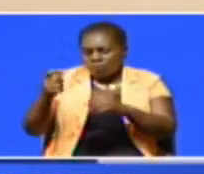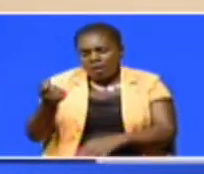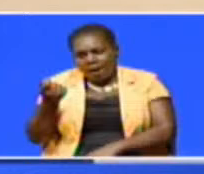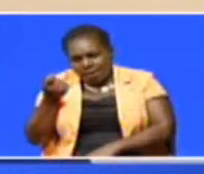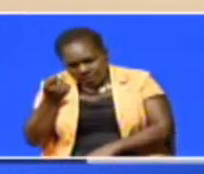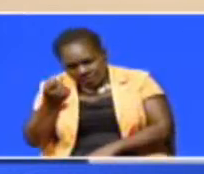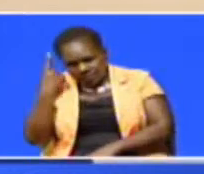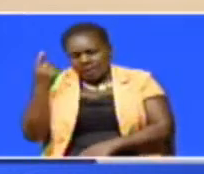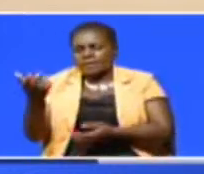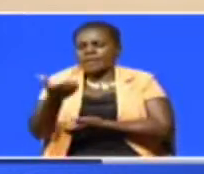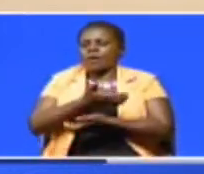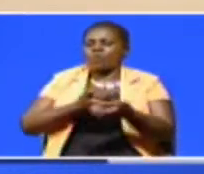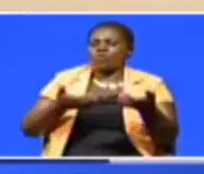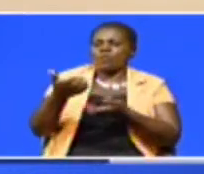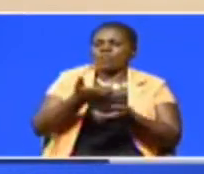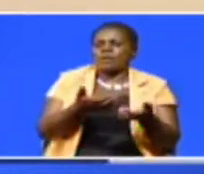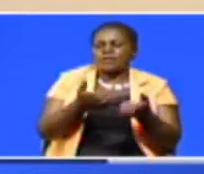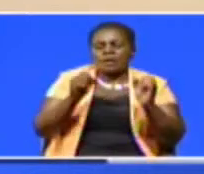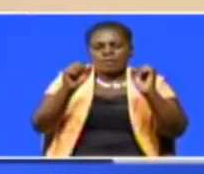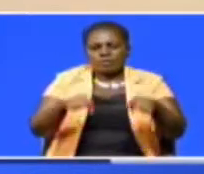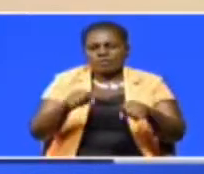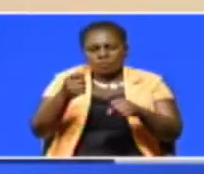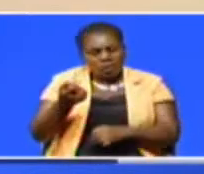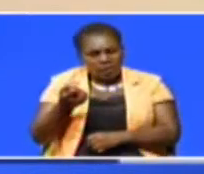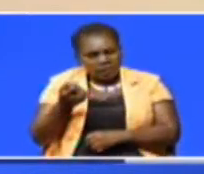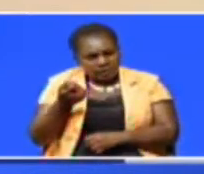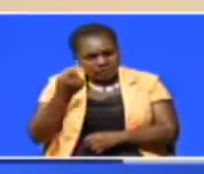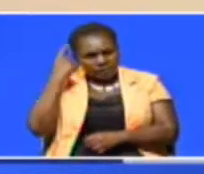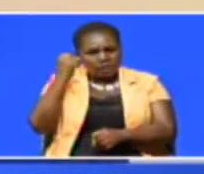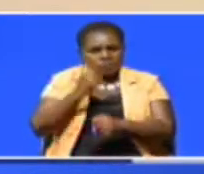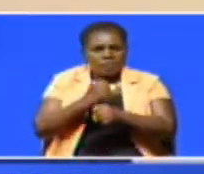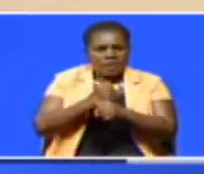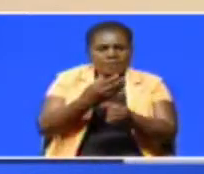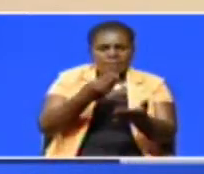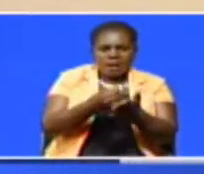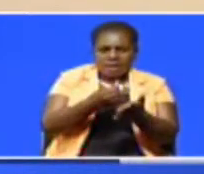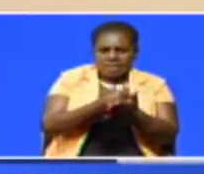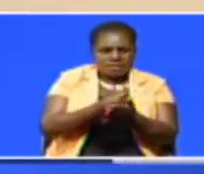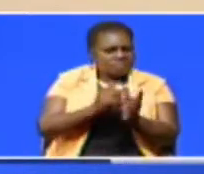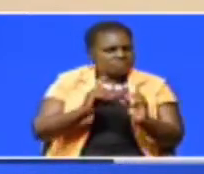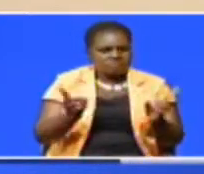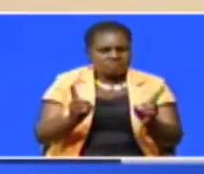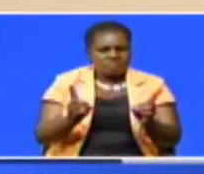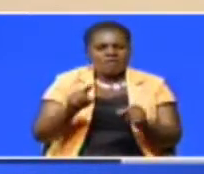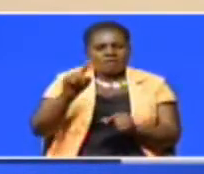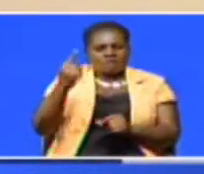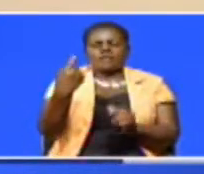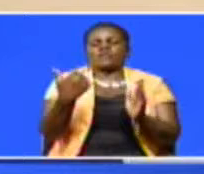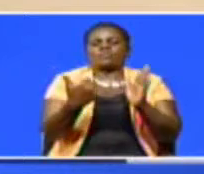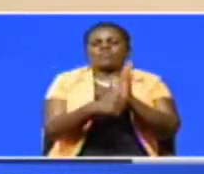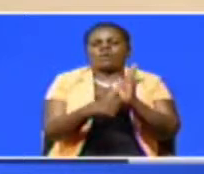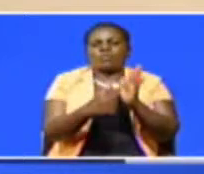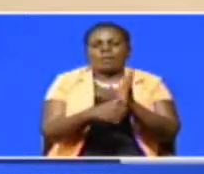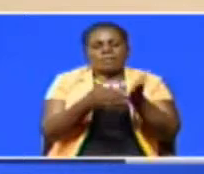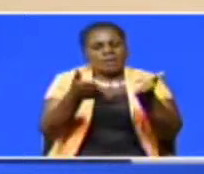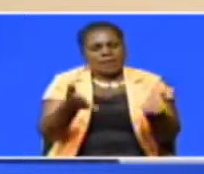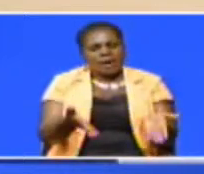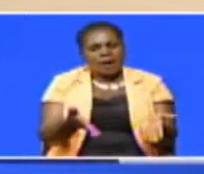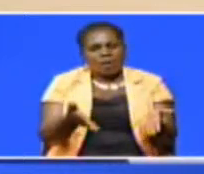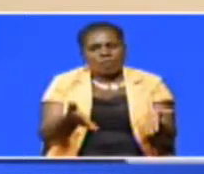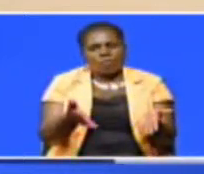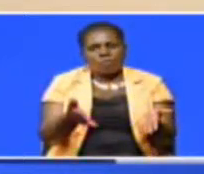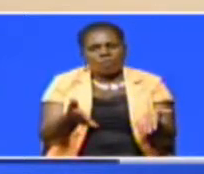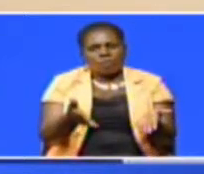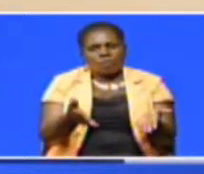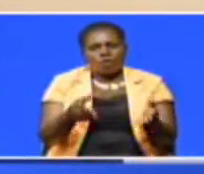understand economics and whether they're able to understand how to make money, how to grow money. So that is the first problem. Mm-hmm. So here we are,